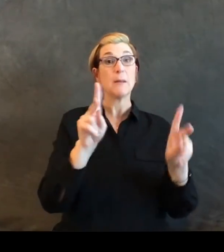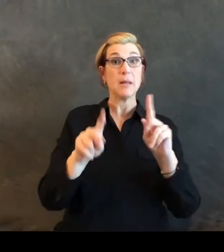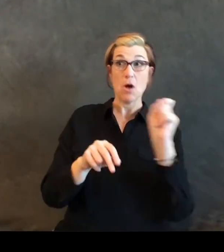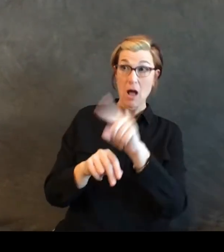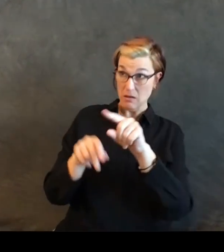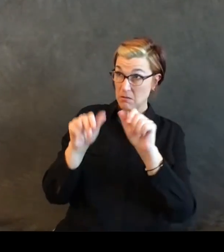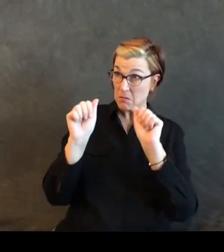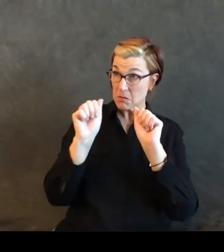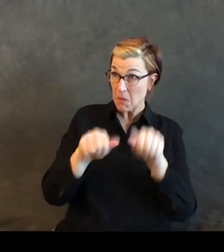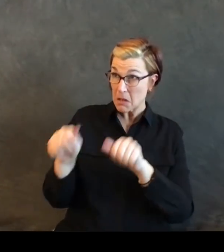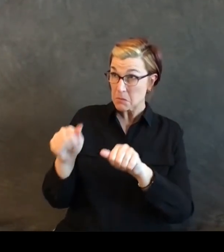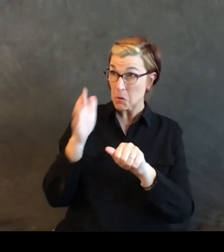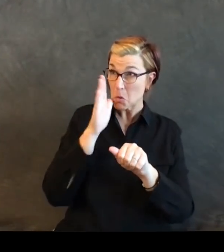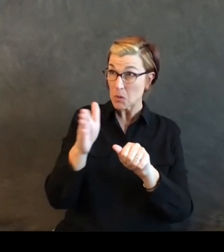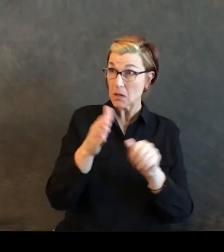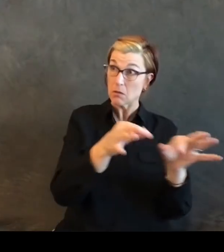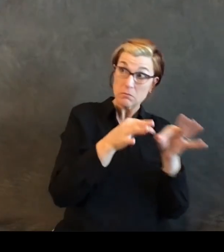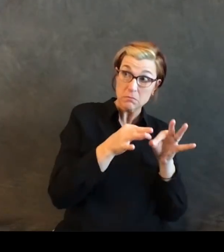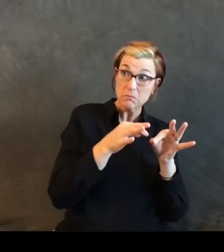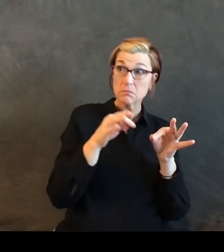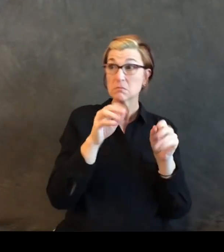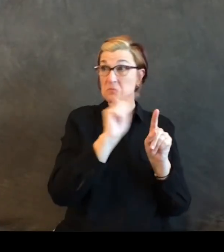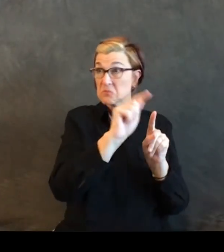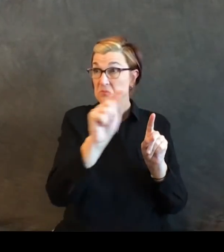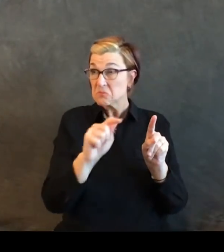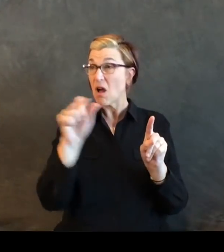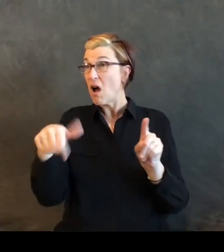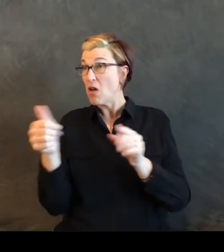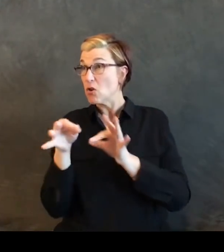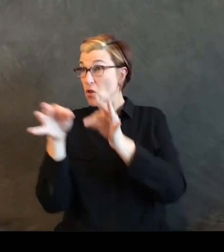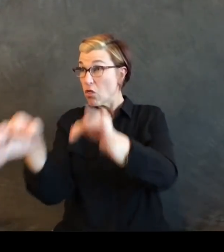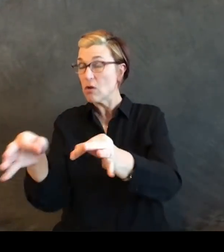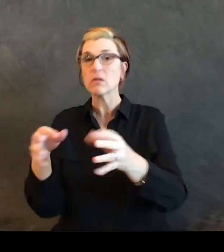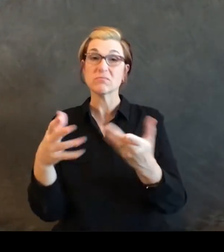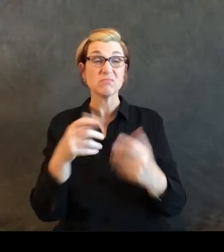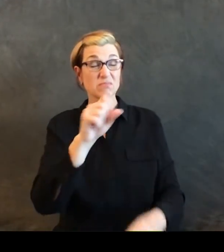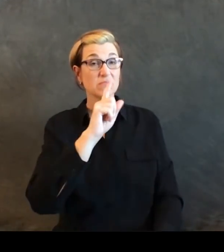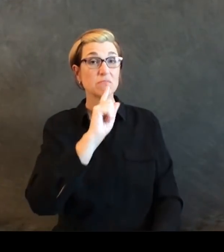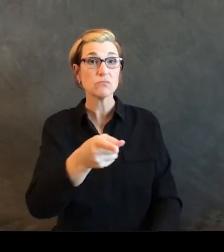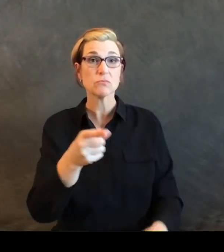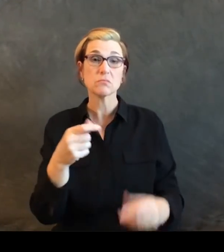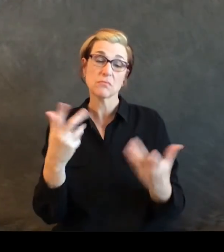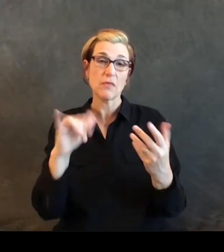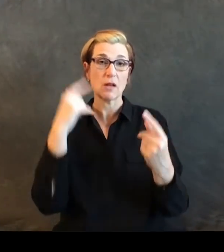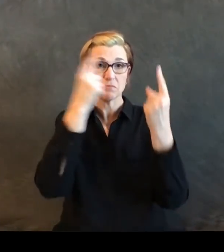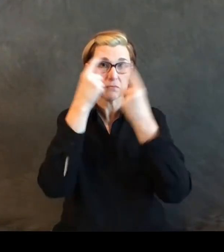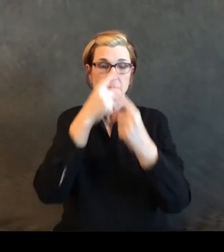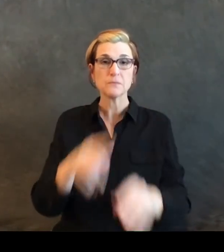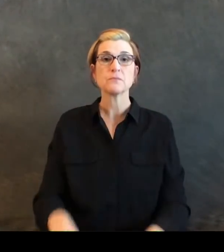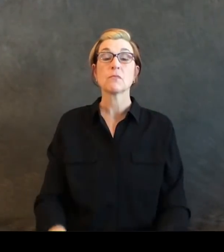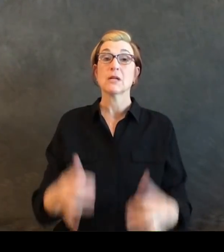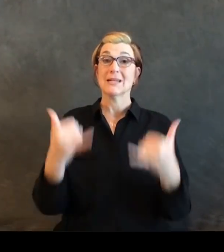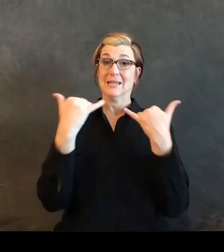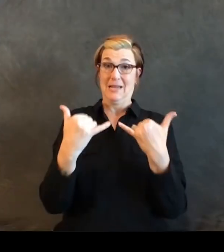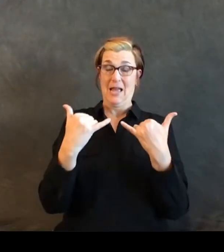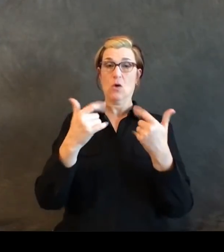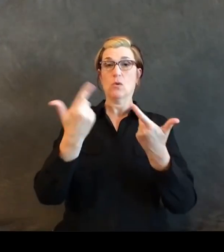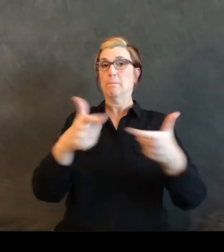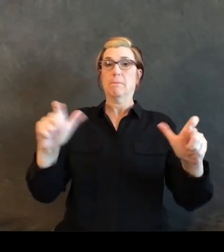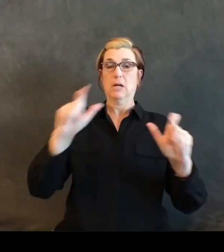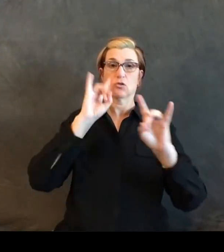say absolutely it is an alternative. I have now approved major disaster declarations for New